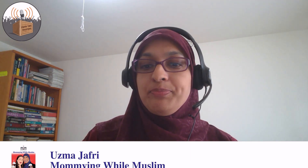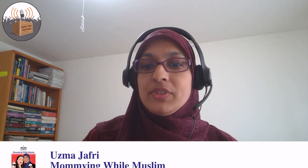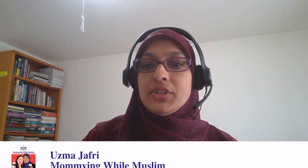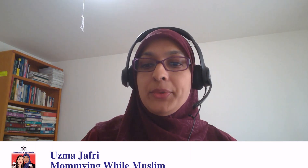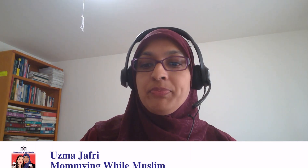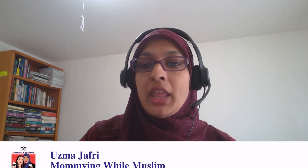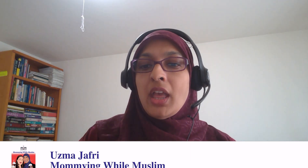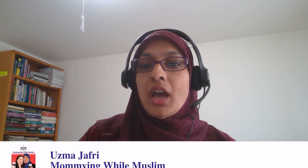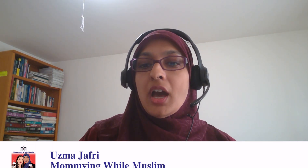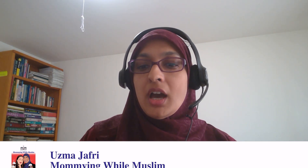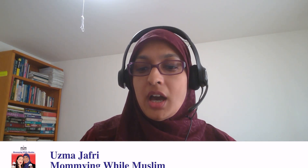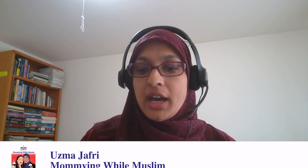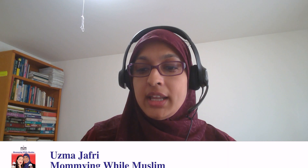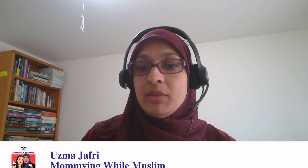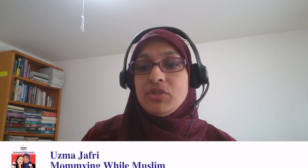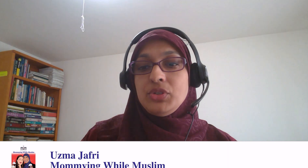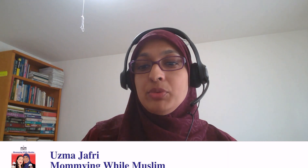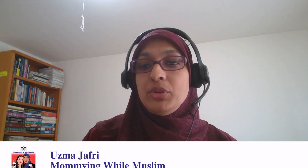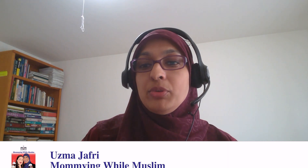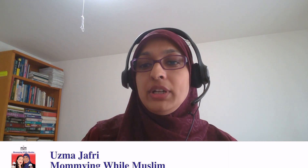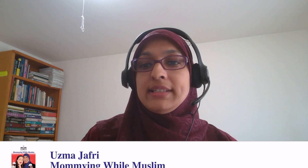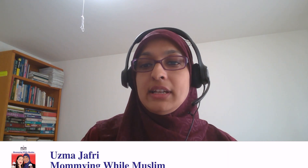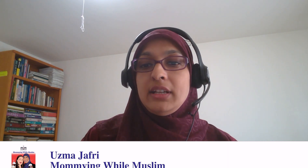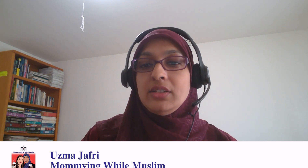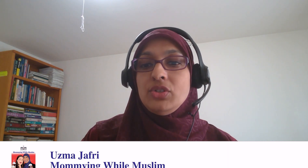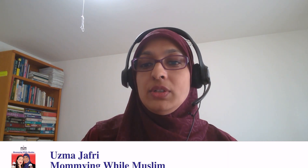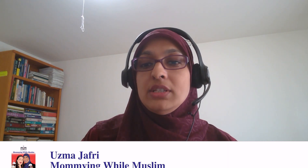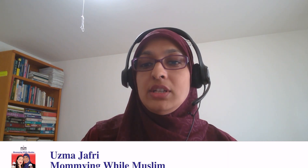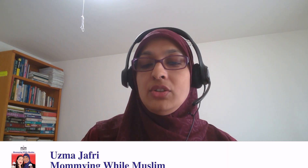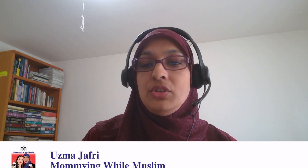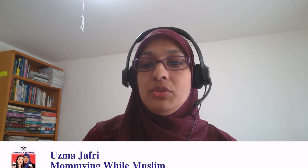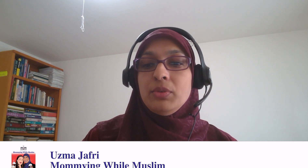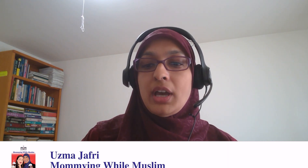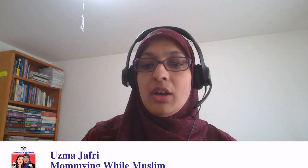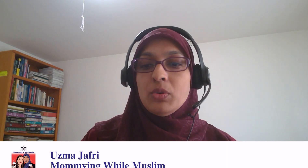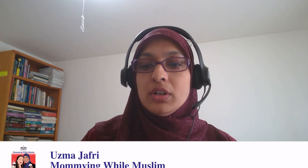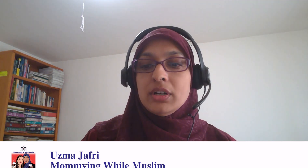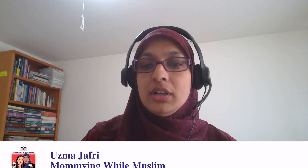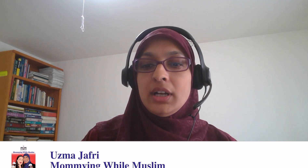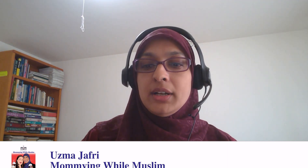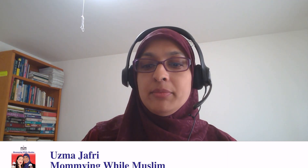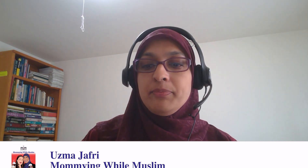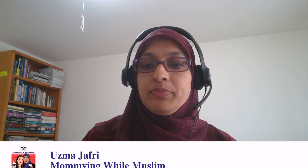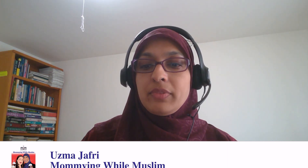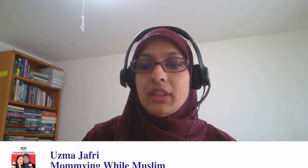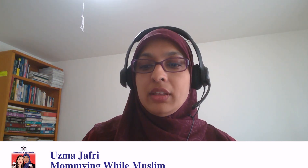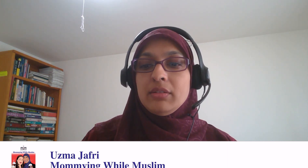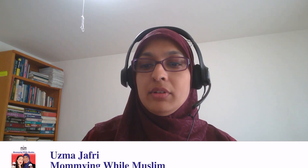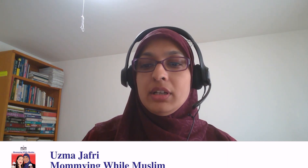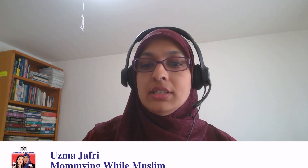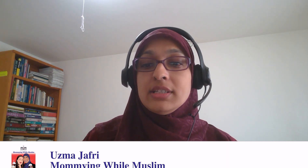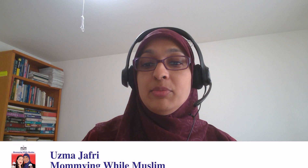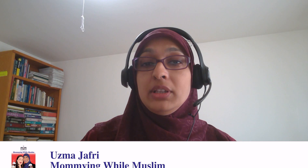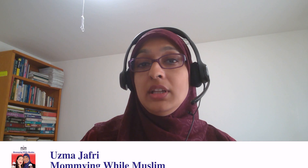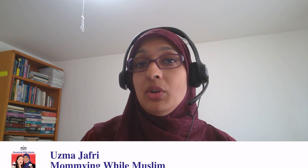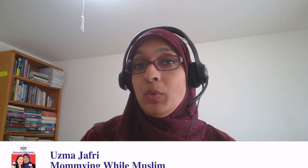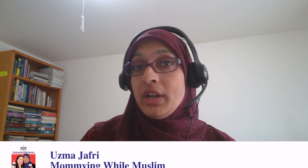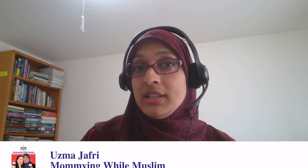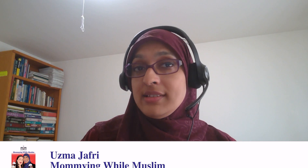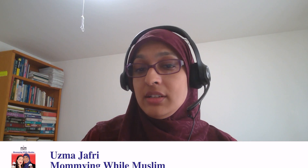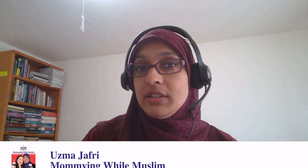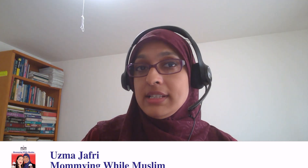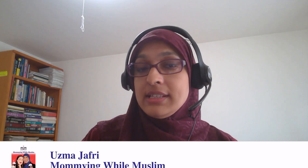included. So, I am super-duper excited to continue our Disability